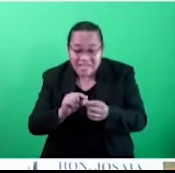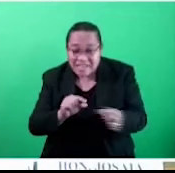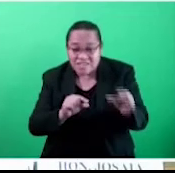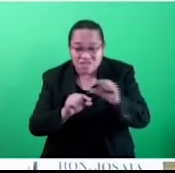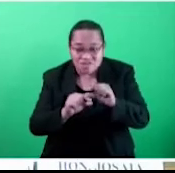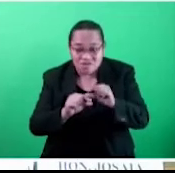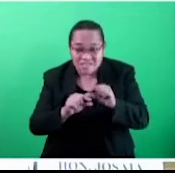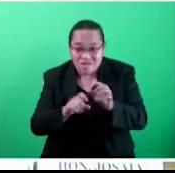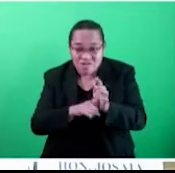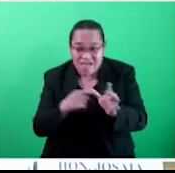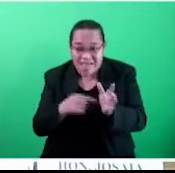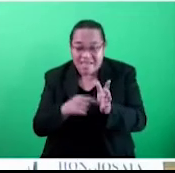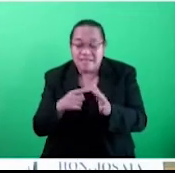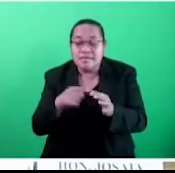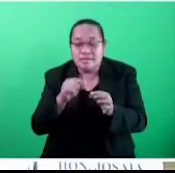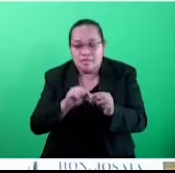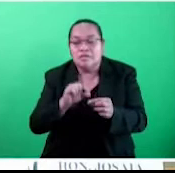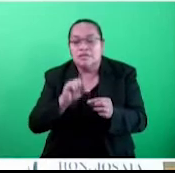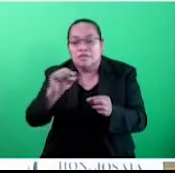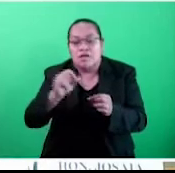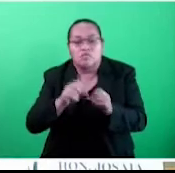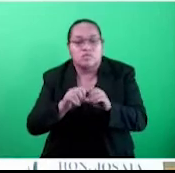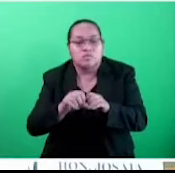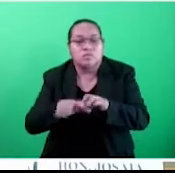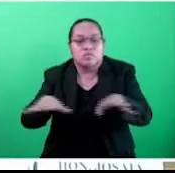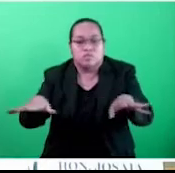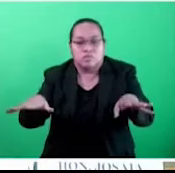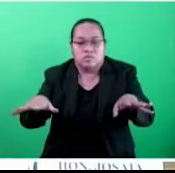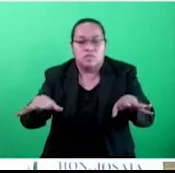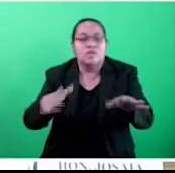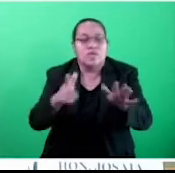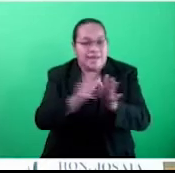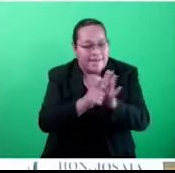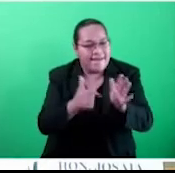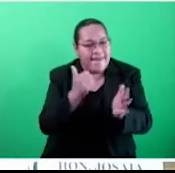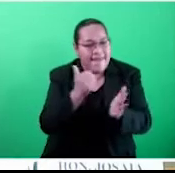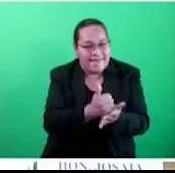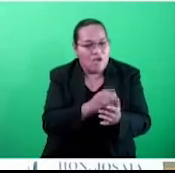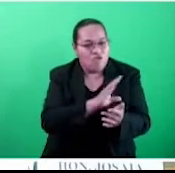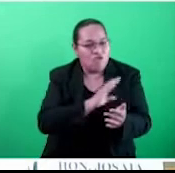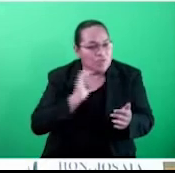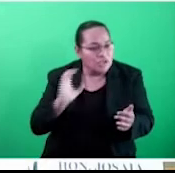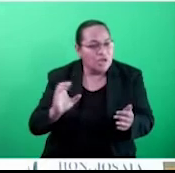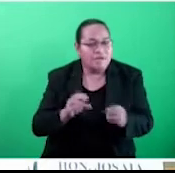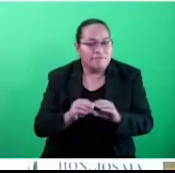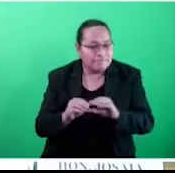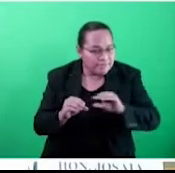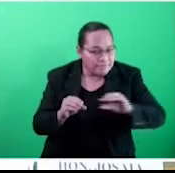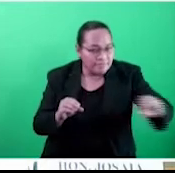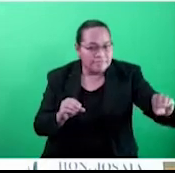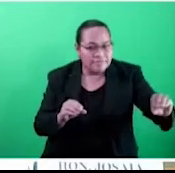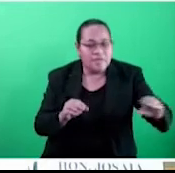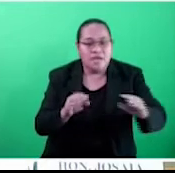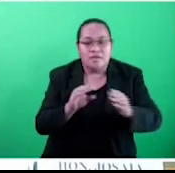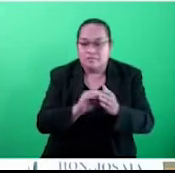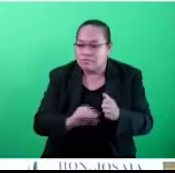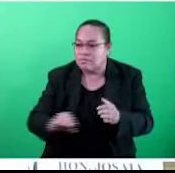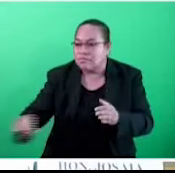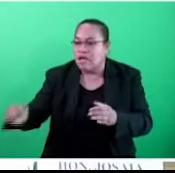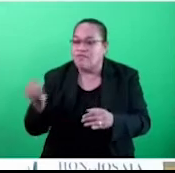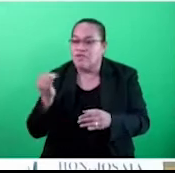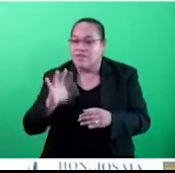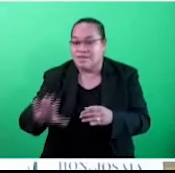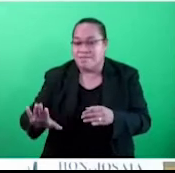disbursed to various accounts, including the Legal Aid Commission and also for the funding of the Independent Legal